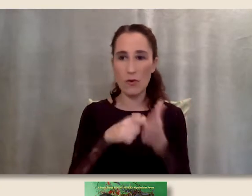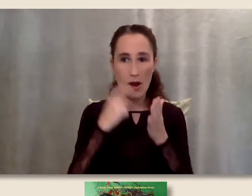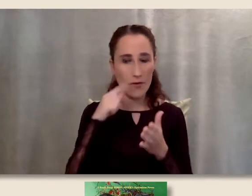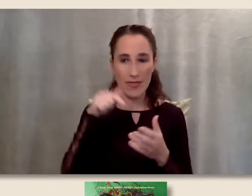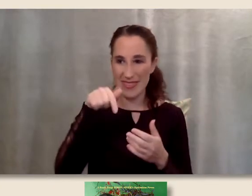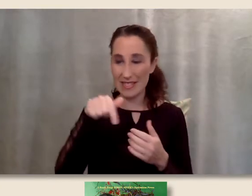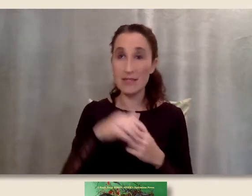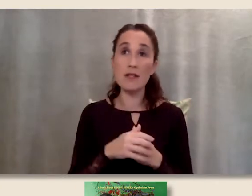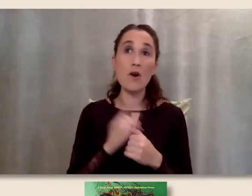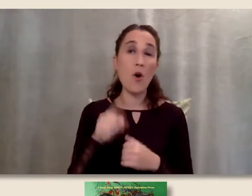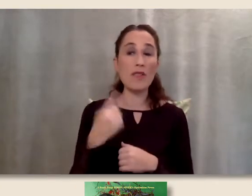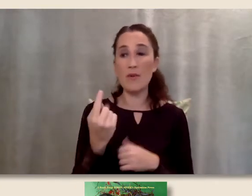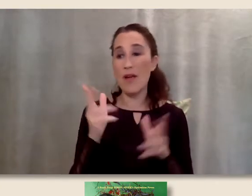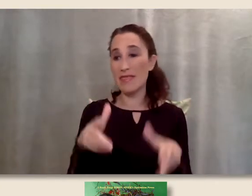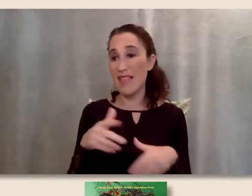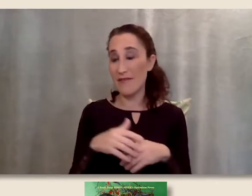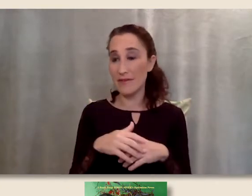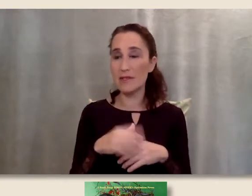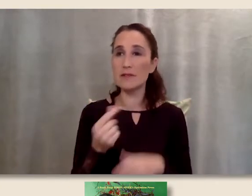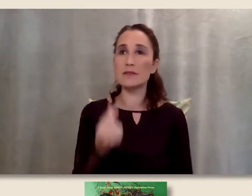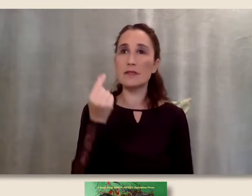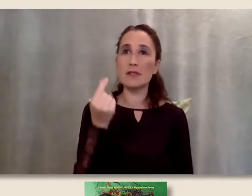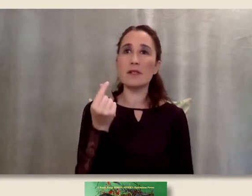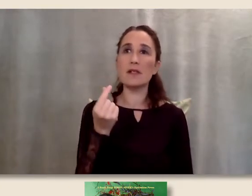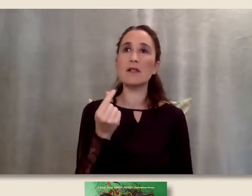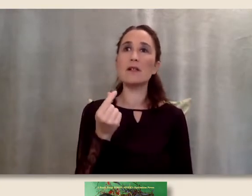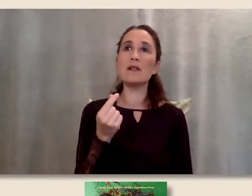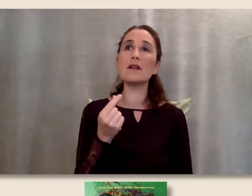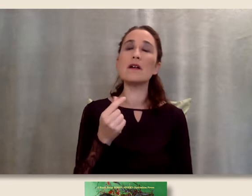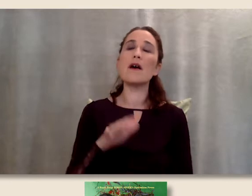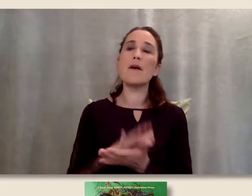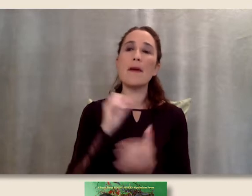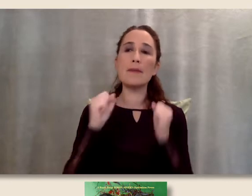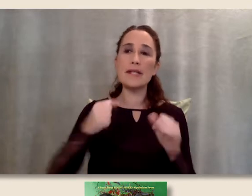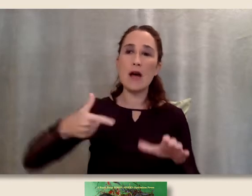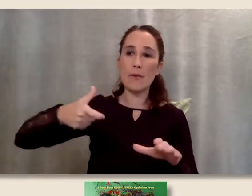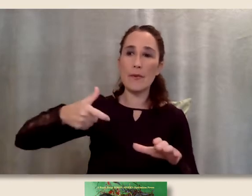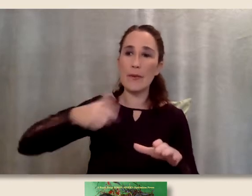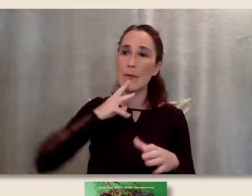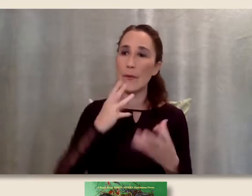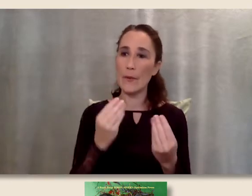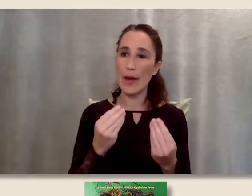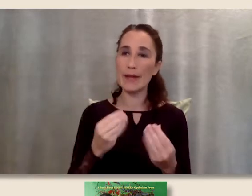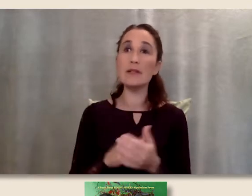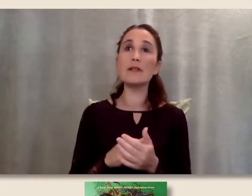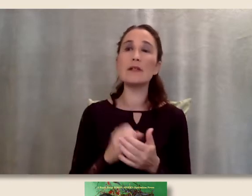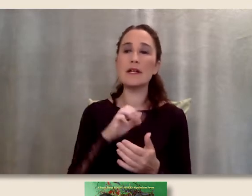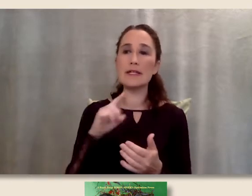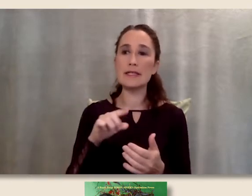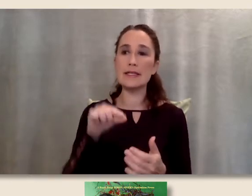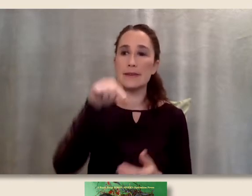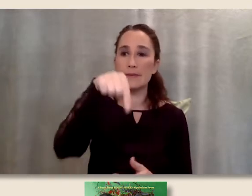I only have one of these seeds left. And you're just gonna moisten the paper towel, and you're gonna put the seed on the